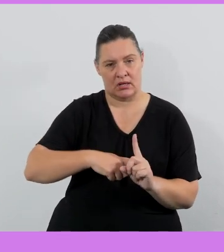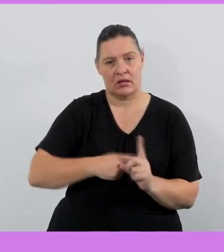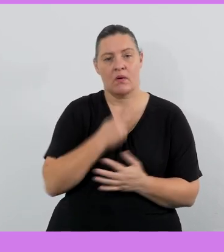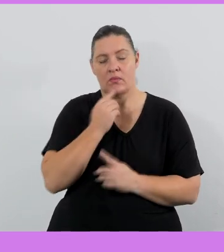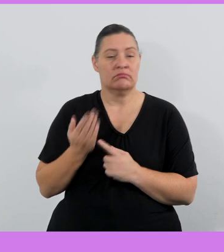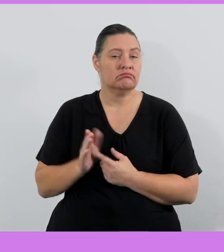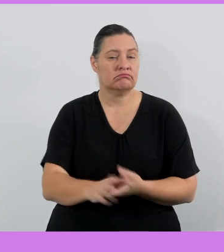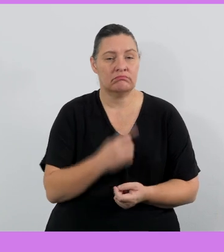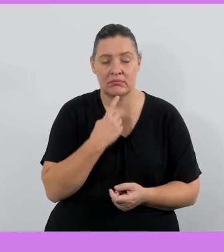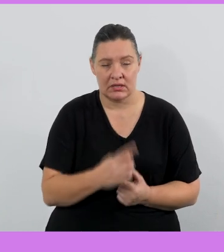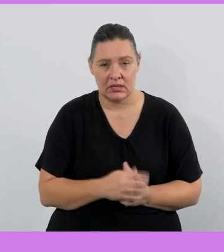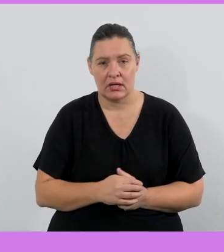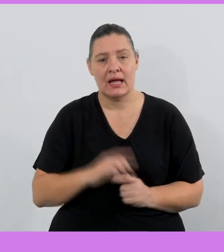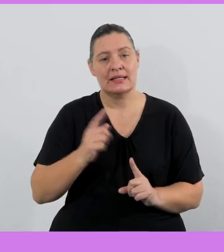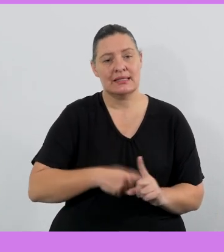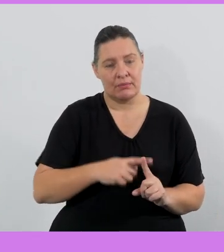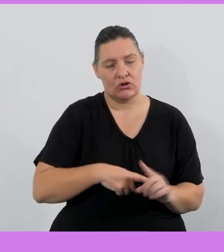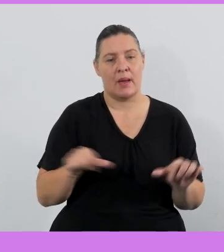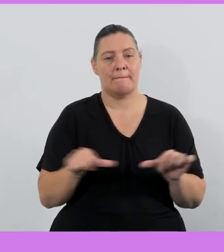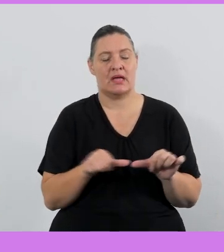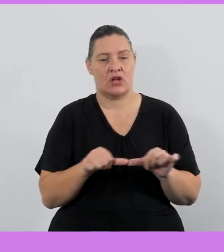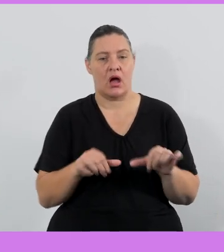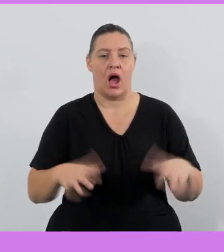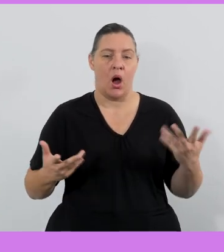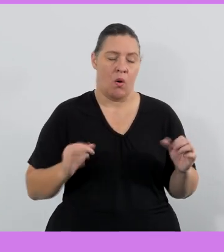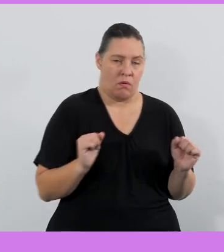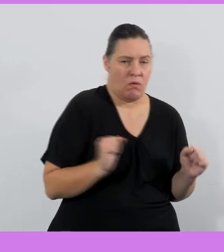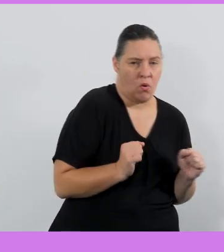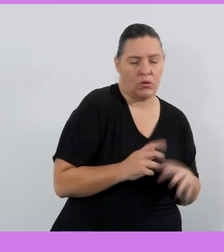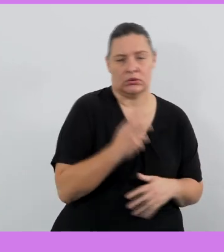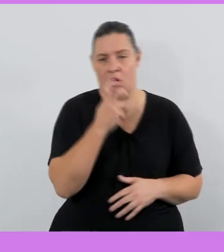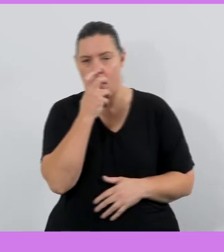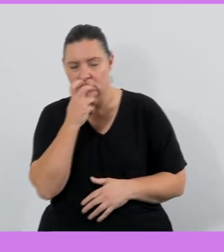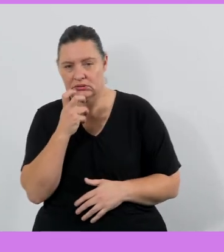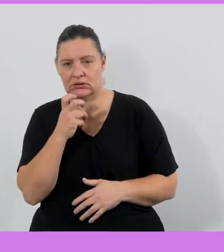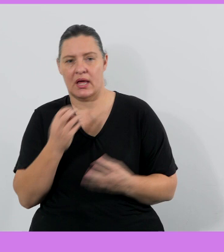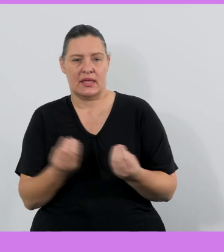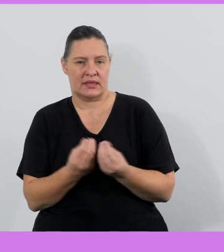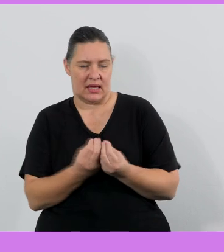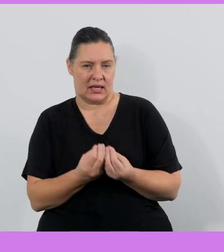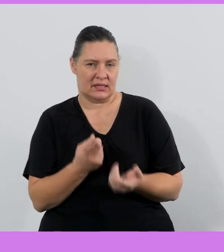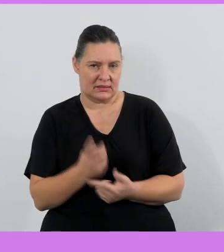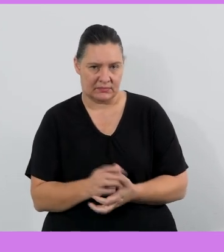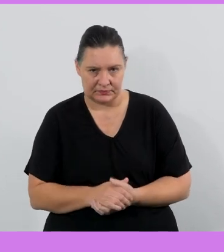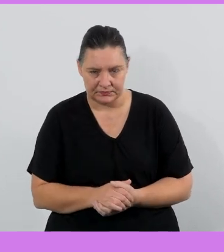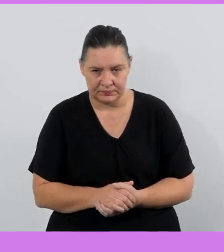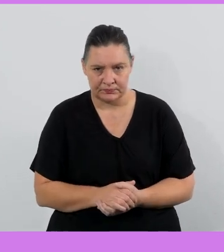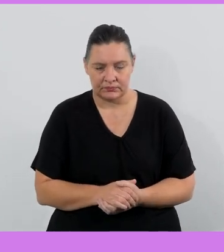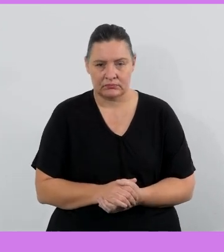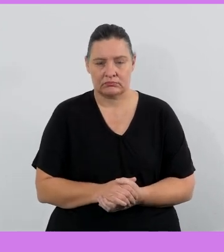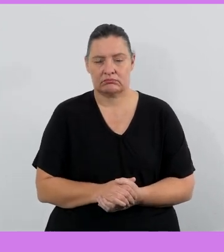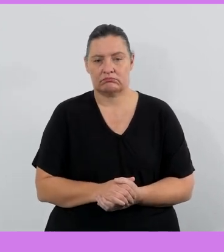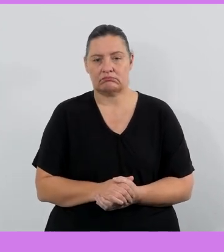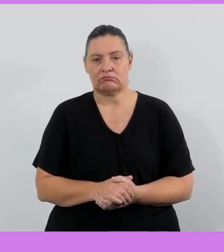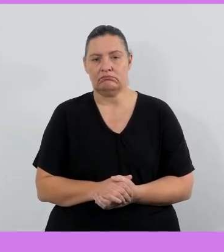we indicated that temperature is the measurement of how hot or cold a substance or object is.